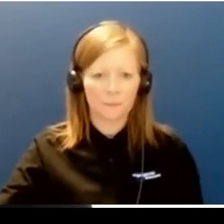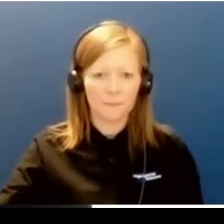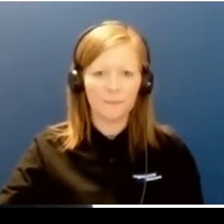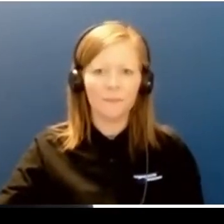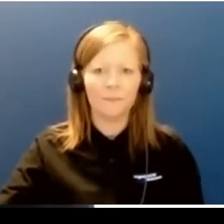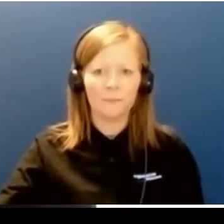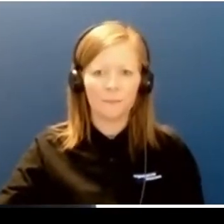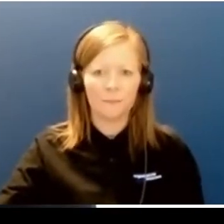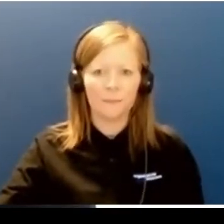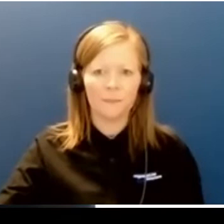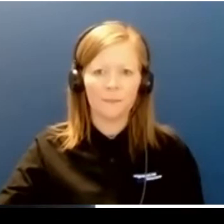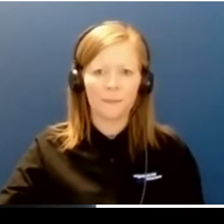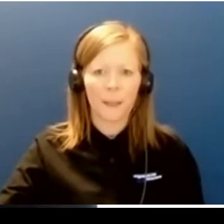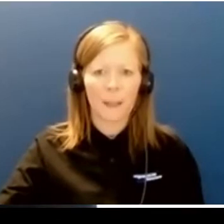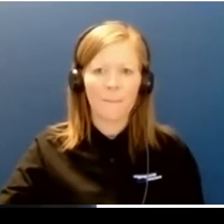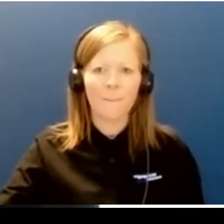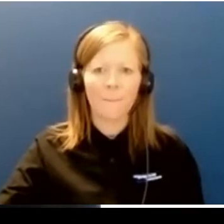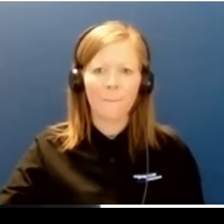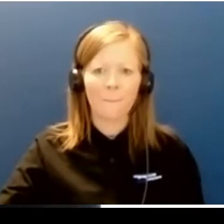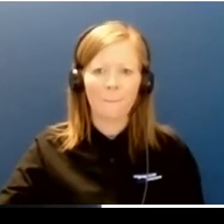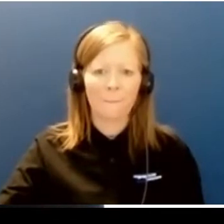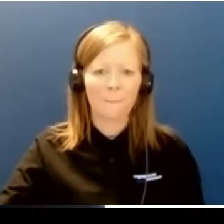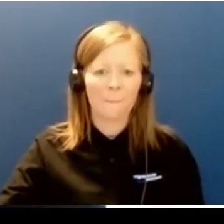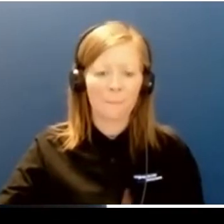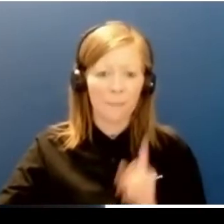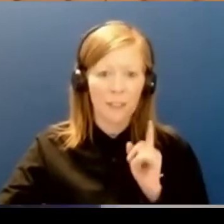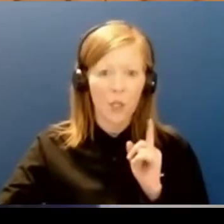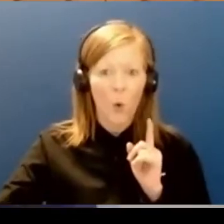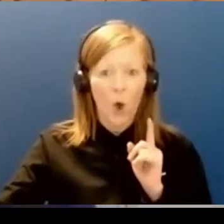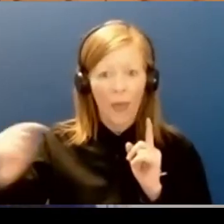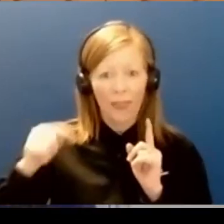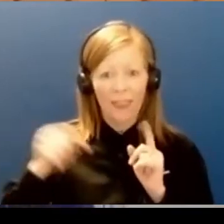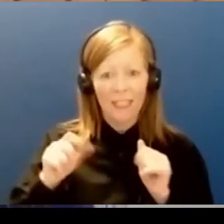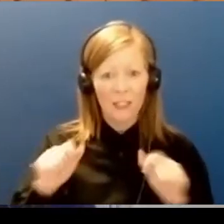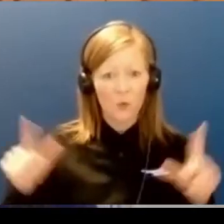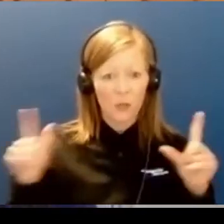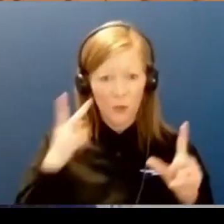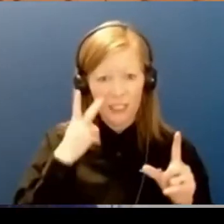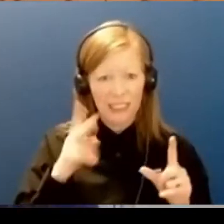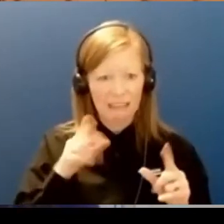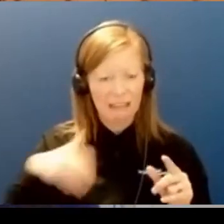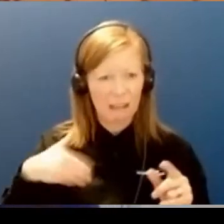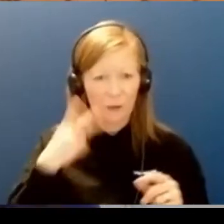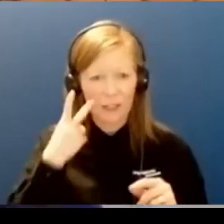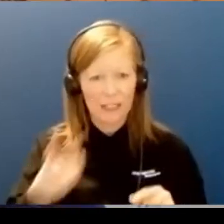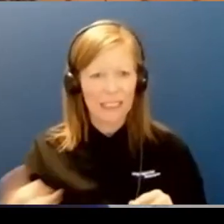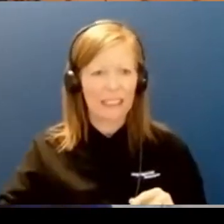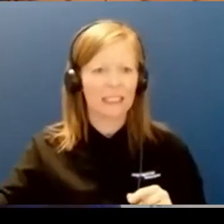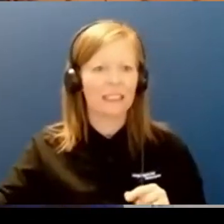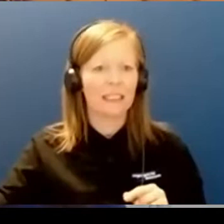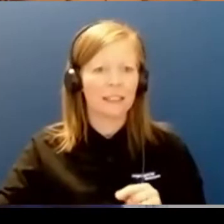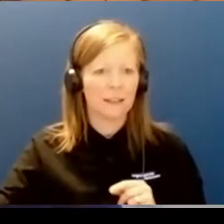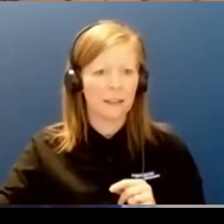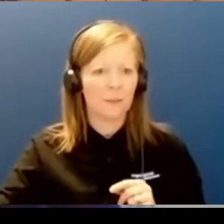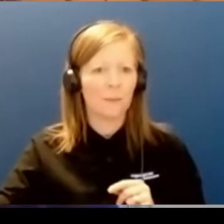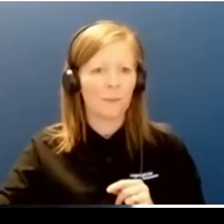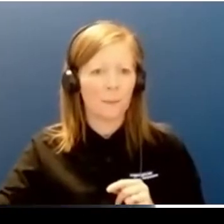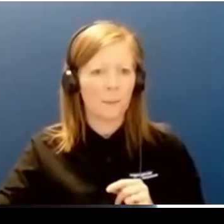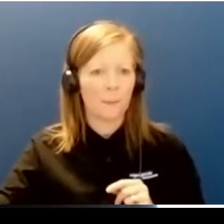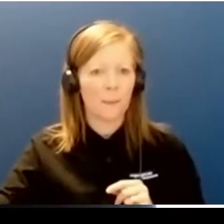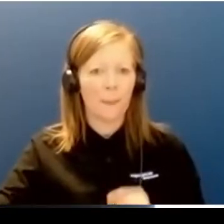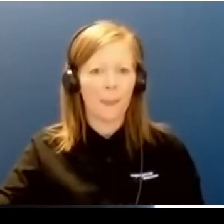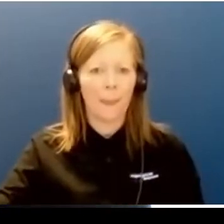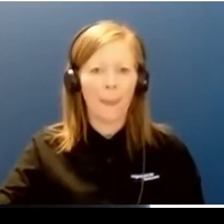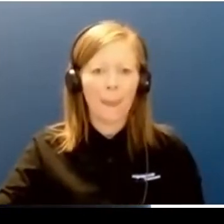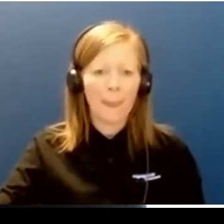teether that we yes? Hold on 1 second. I'm not sure if we quite see your screen. You don't see